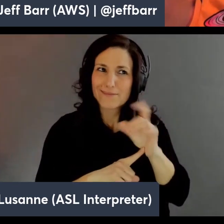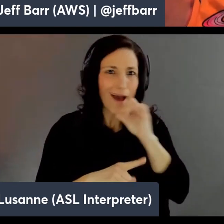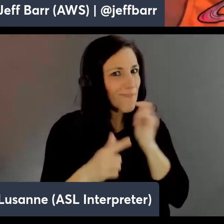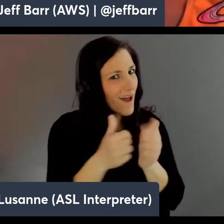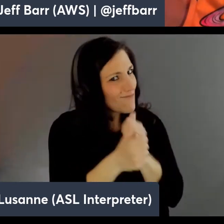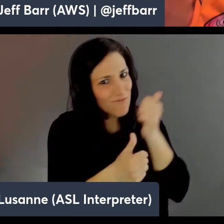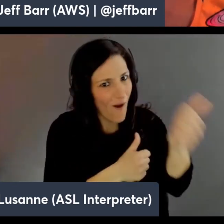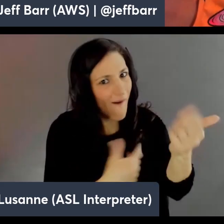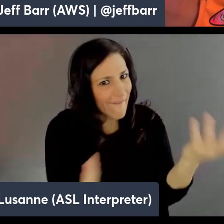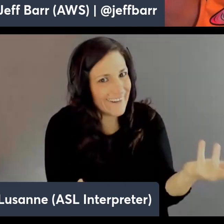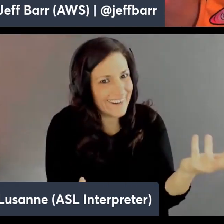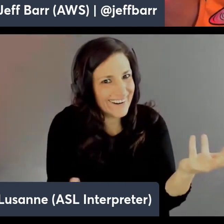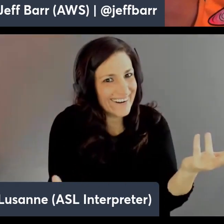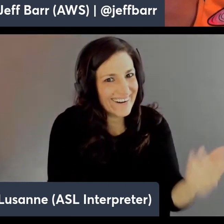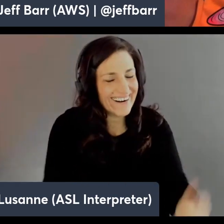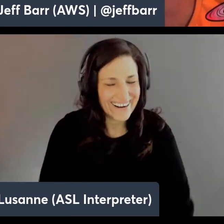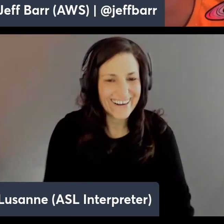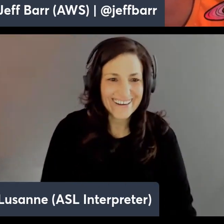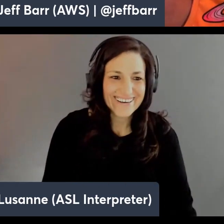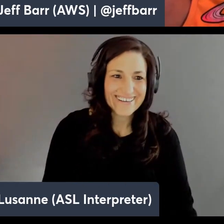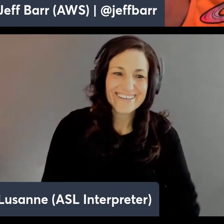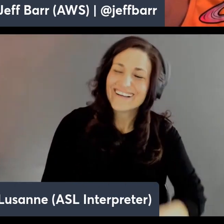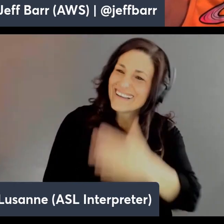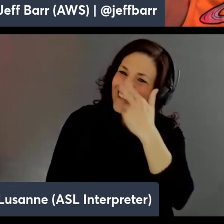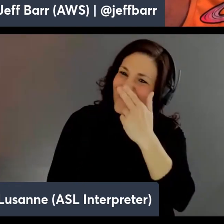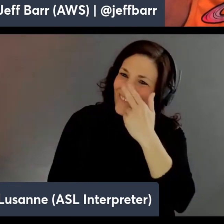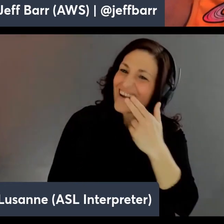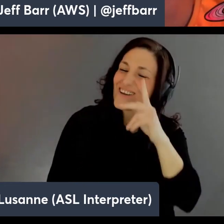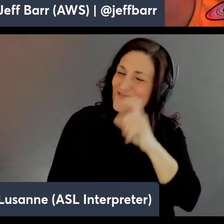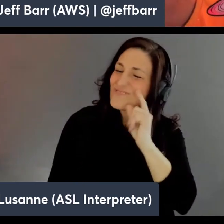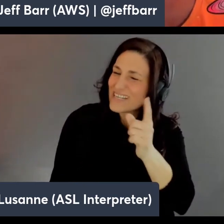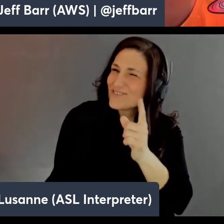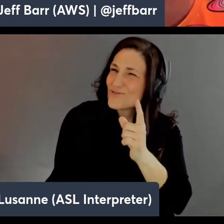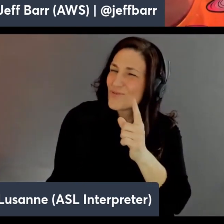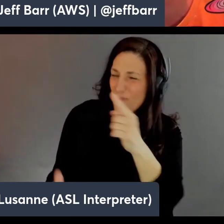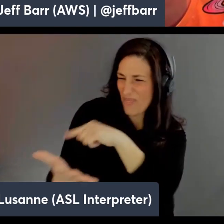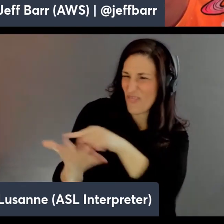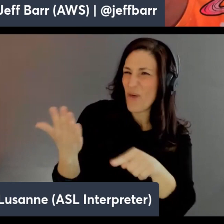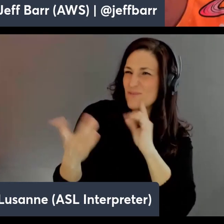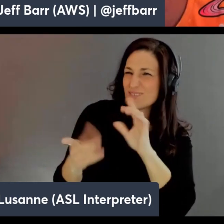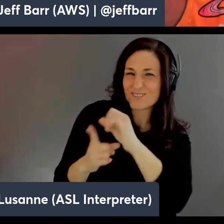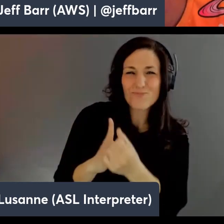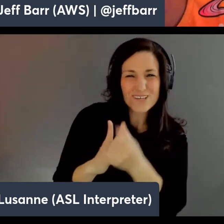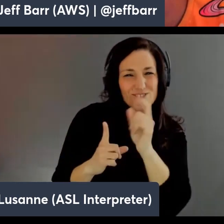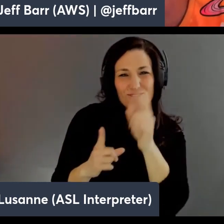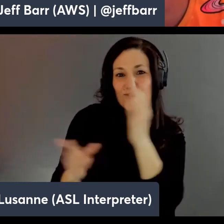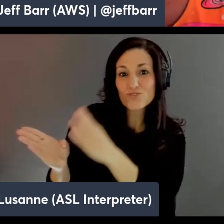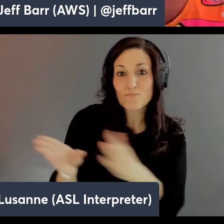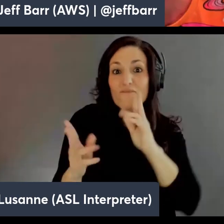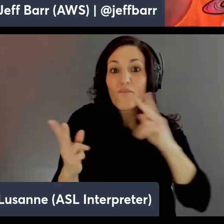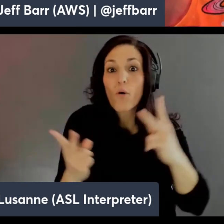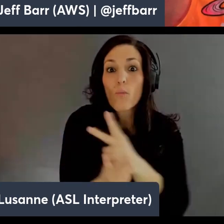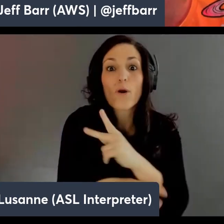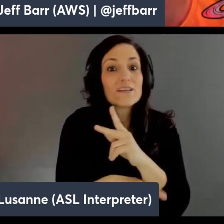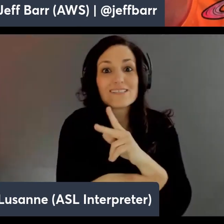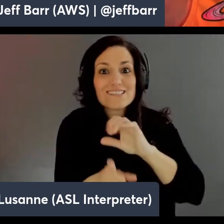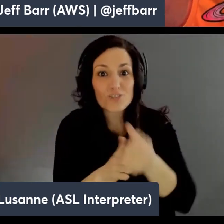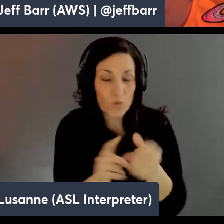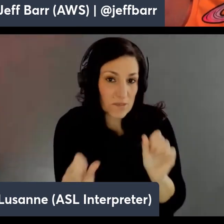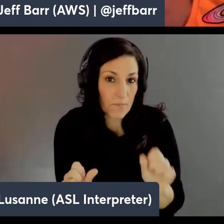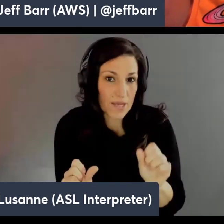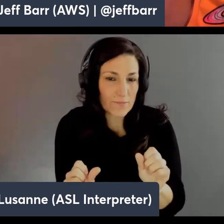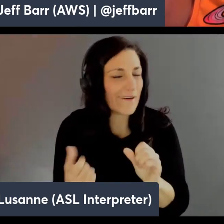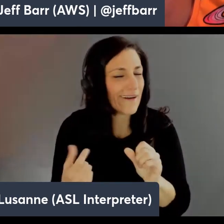Yeah, it's funny, in those situations, you have to effectively plan for worst case. The average isn't very good in a situation like I need to be at the airport. It's